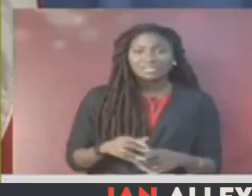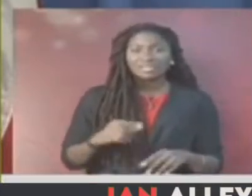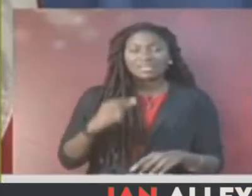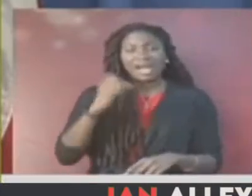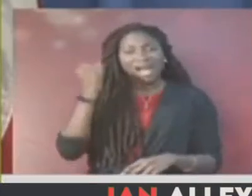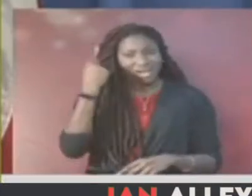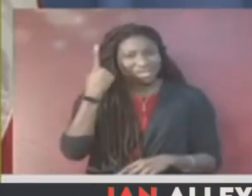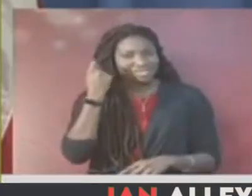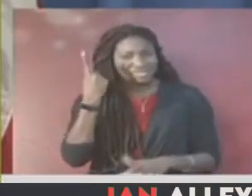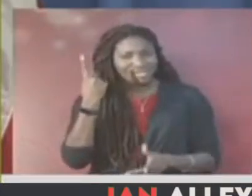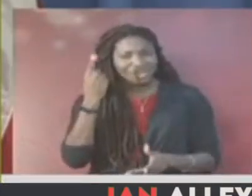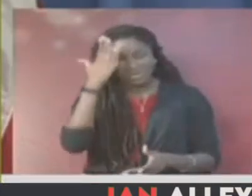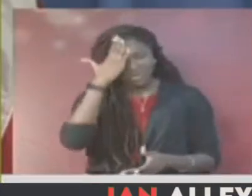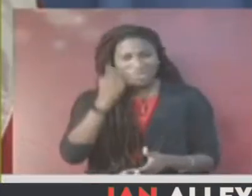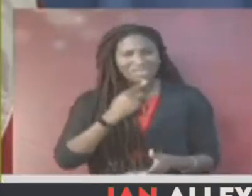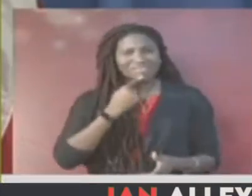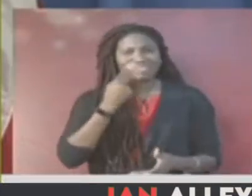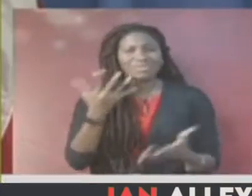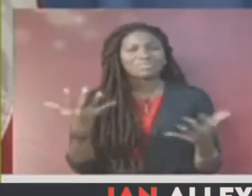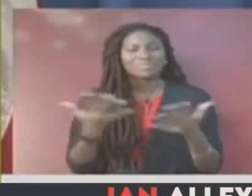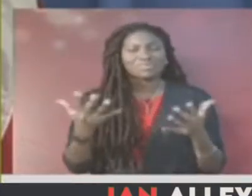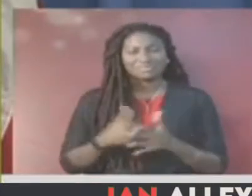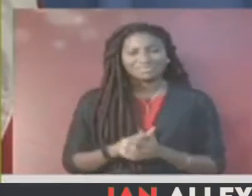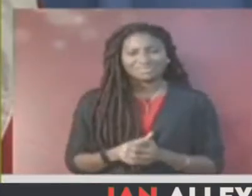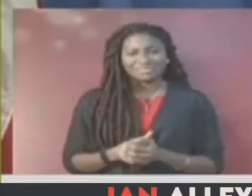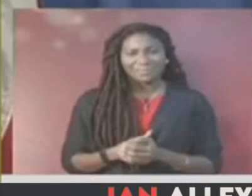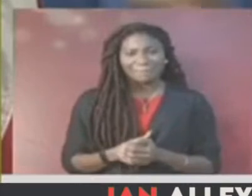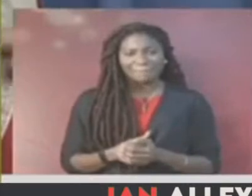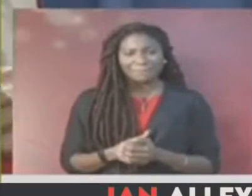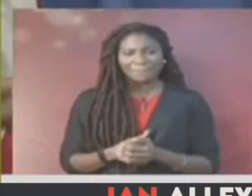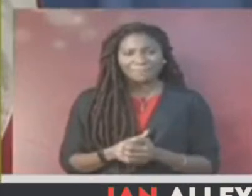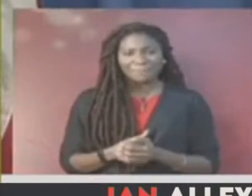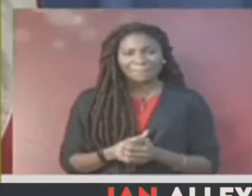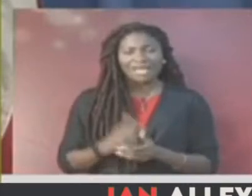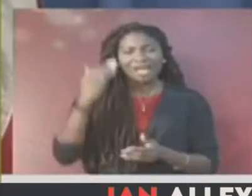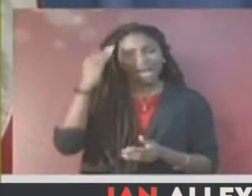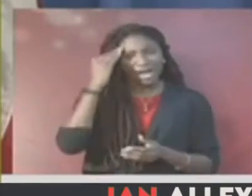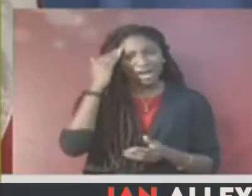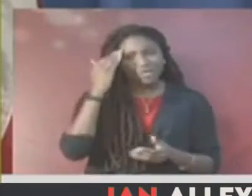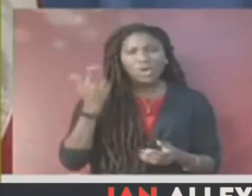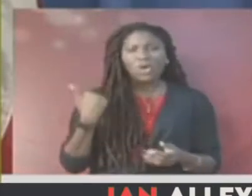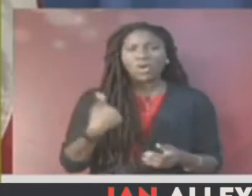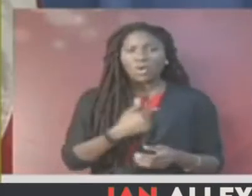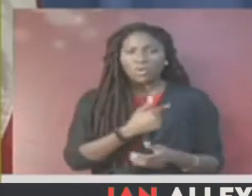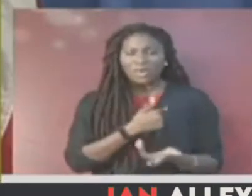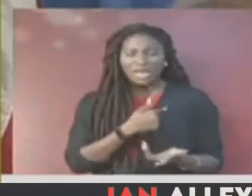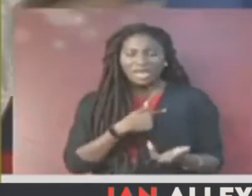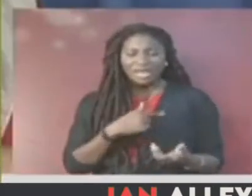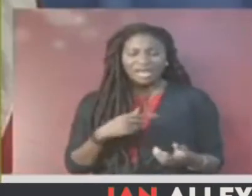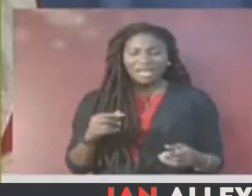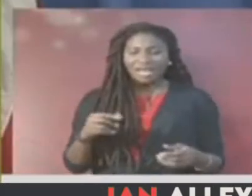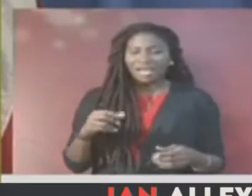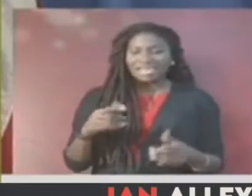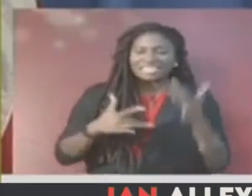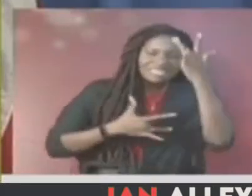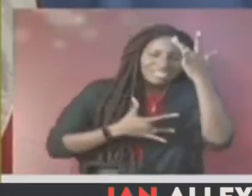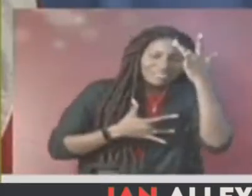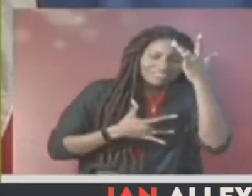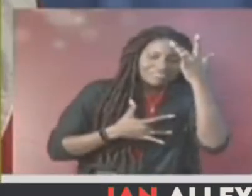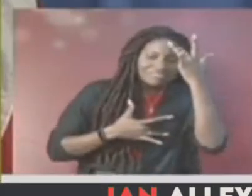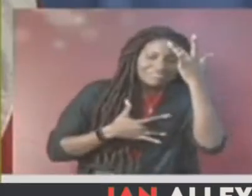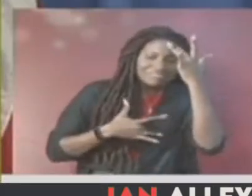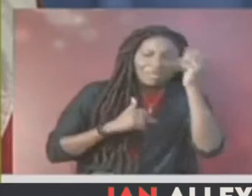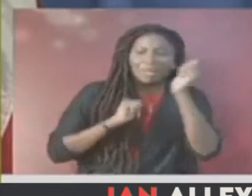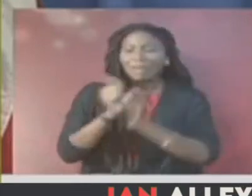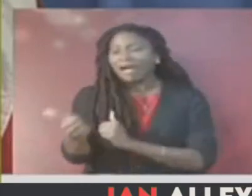that, that as human beings, we have been exposed to viruses all our lives, and those viruses, we've come to live